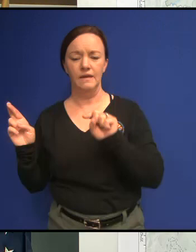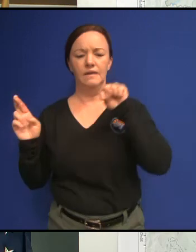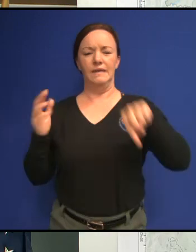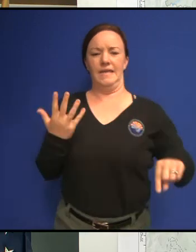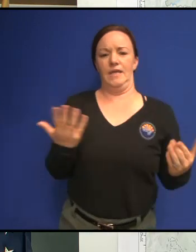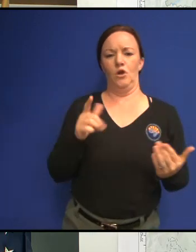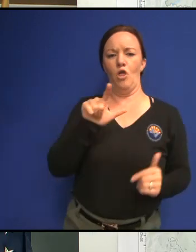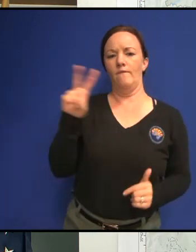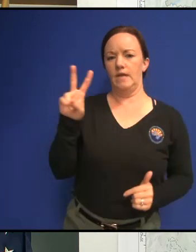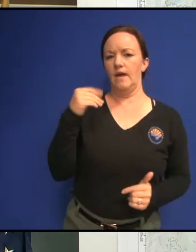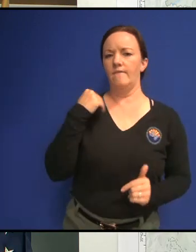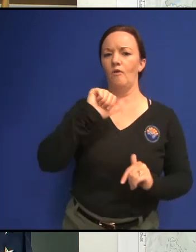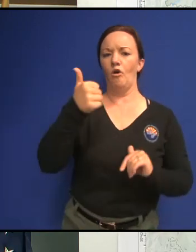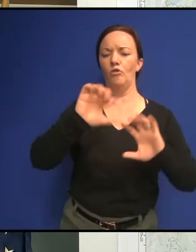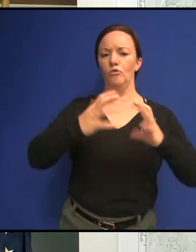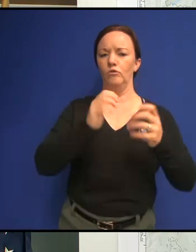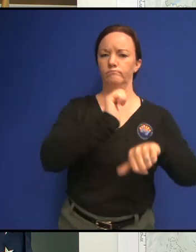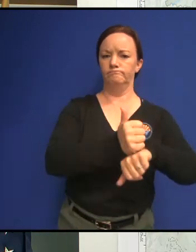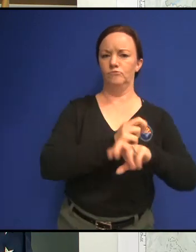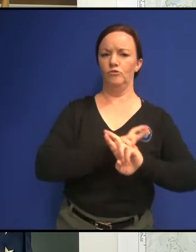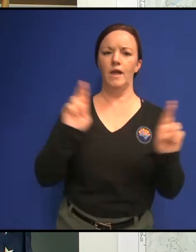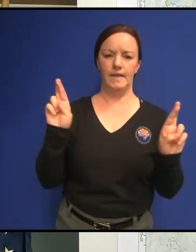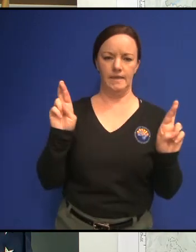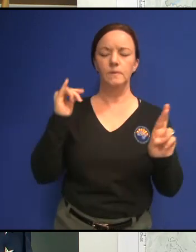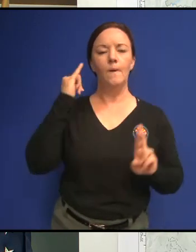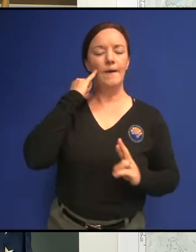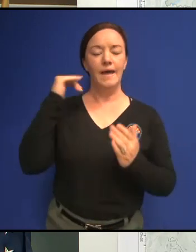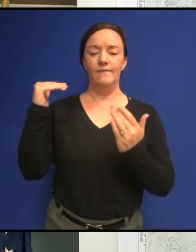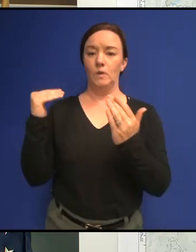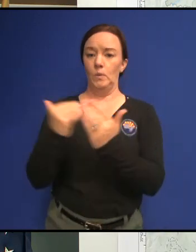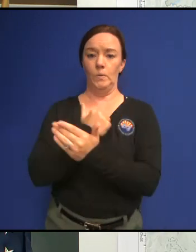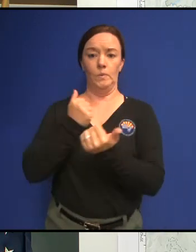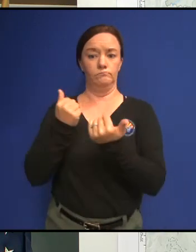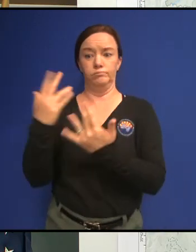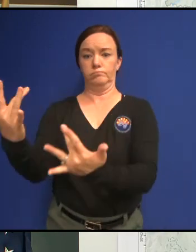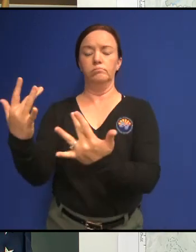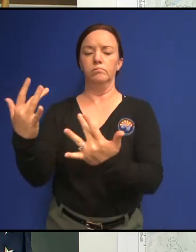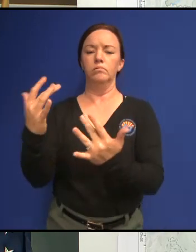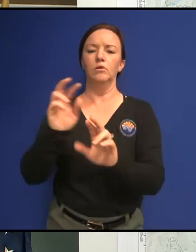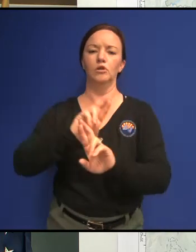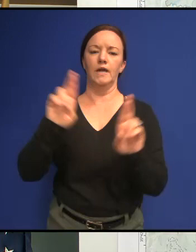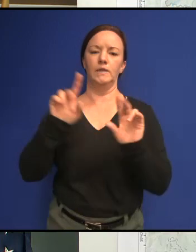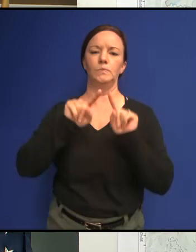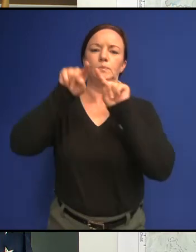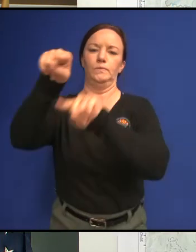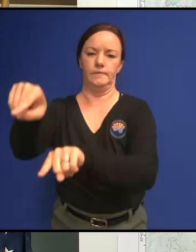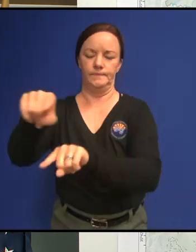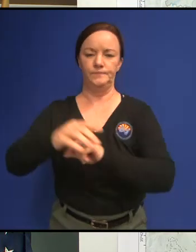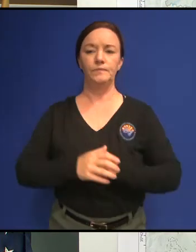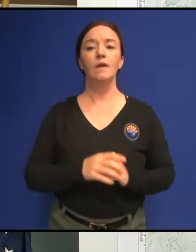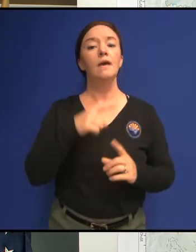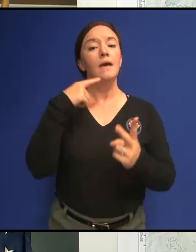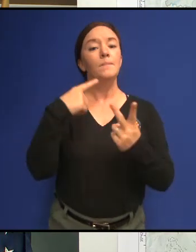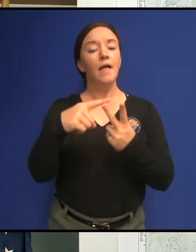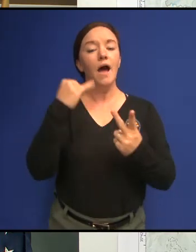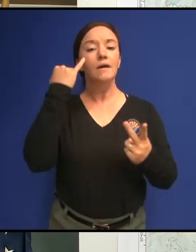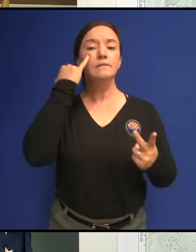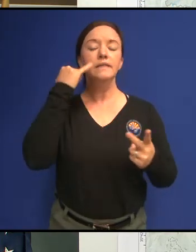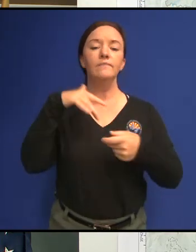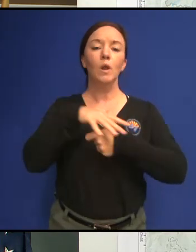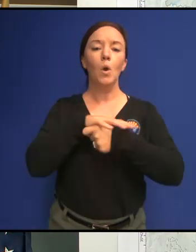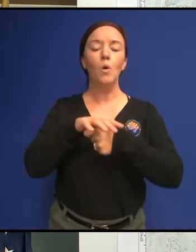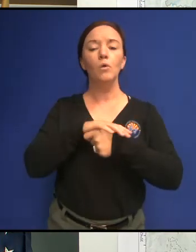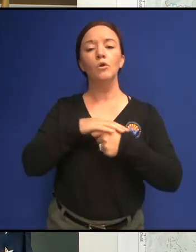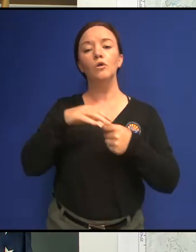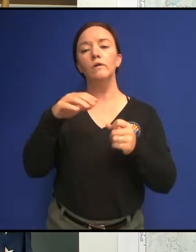we can respond to any of those new starts if they occur, as well as if requested by any of the local forests or the